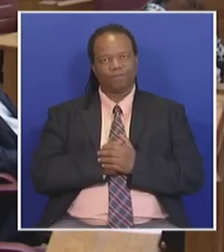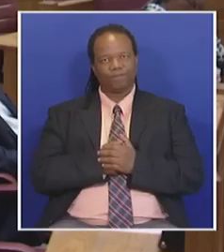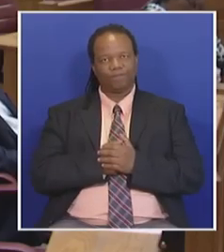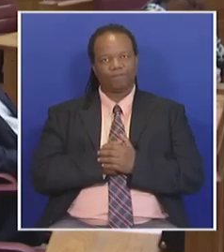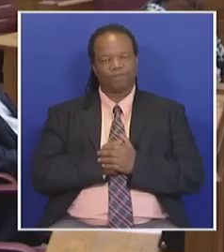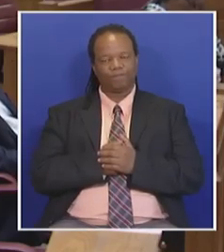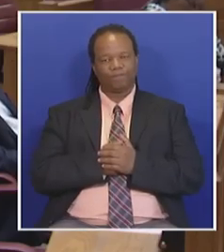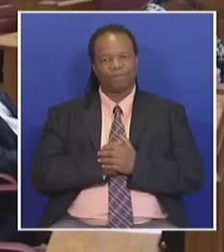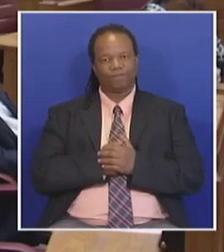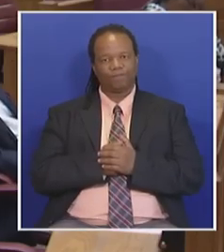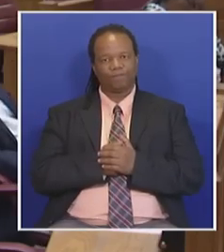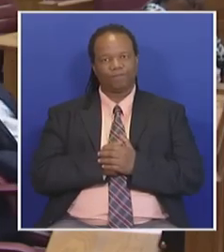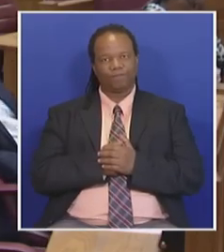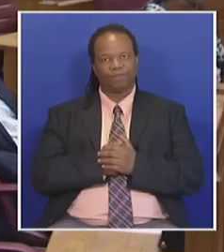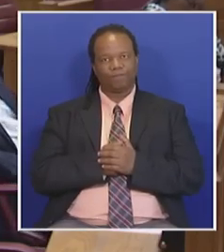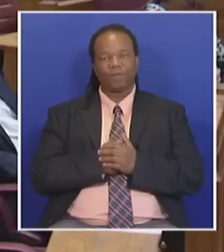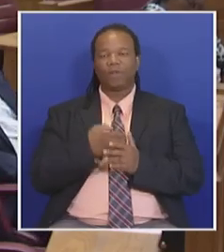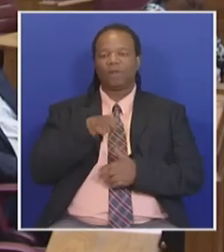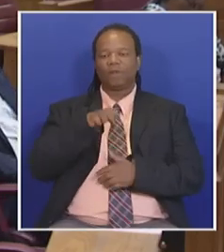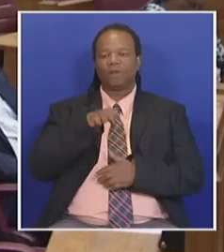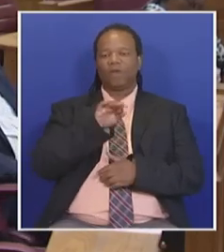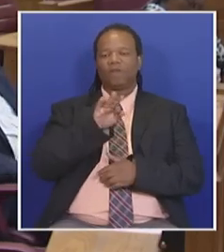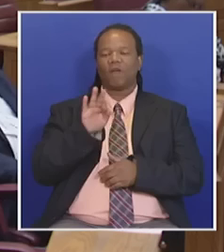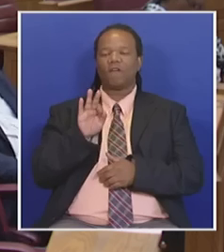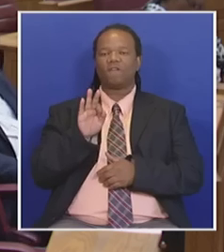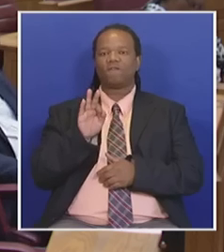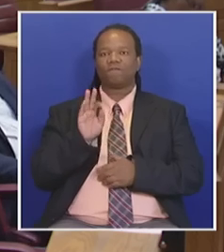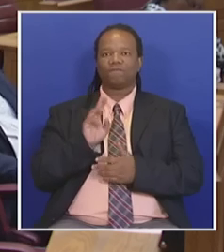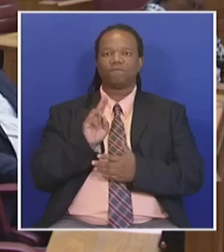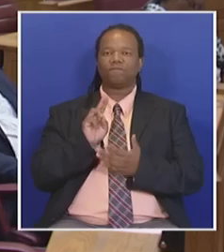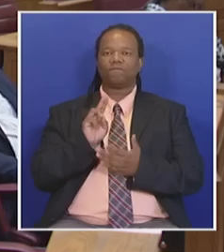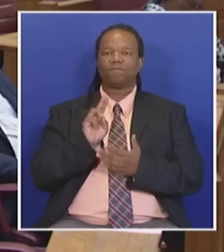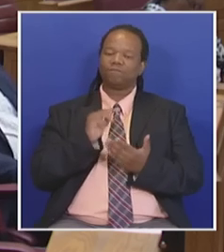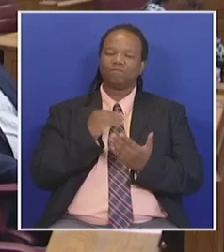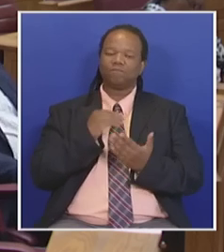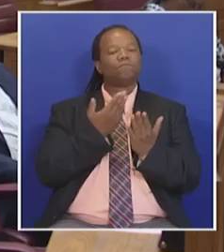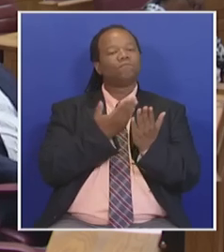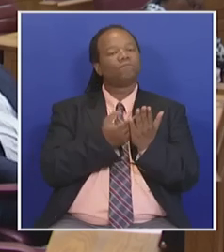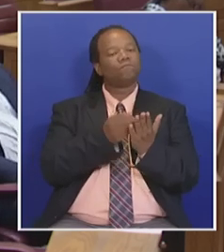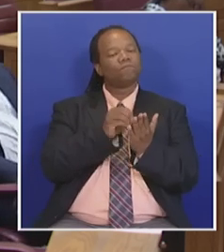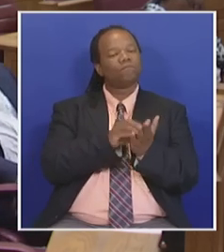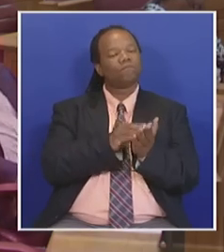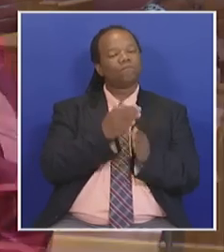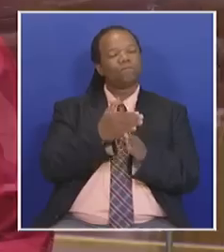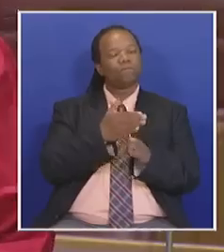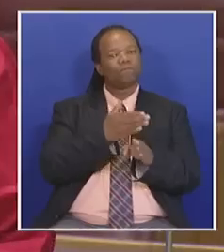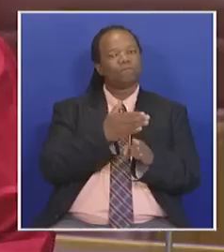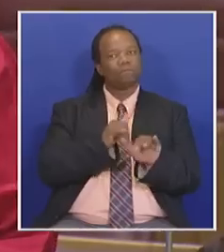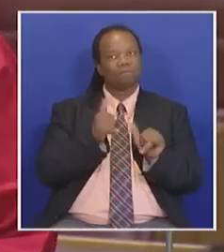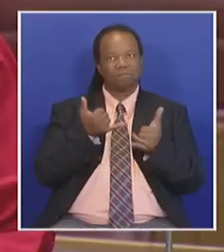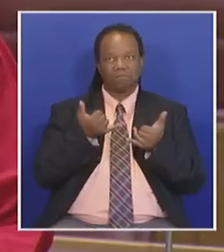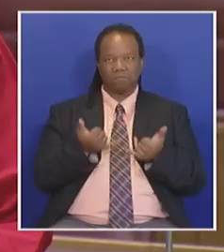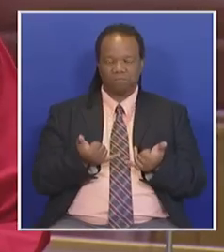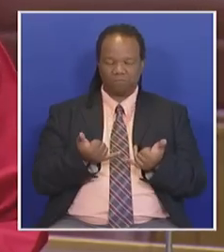I rise on behalf of the economic freedom fighters and move without notice that The House